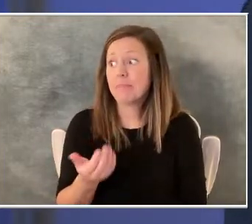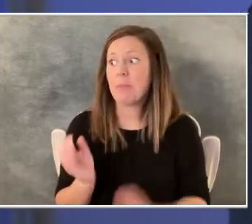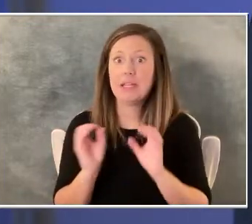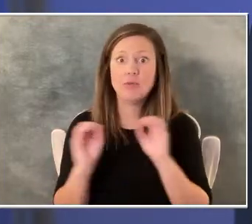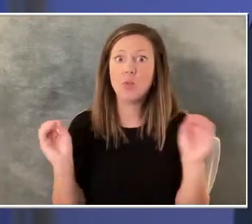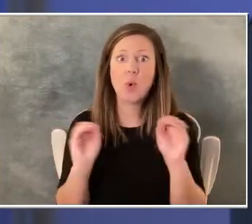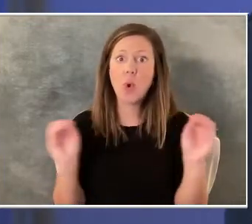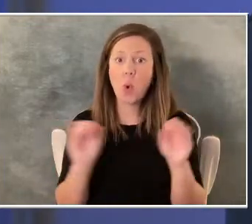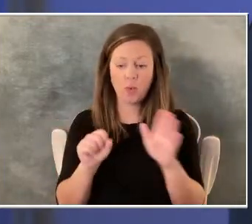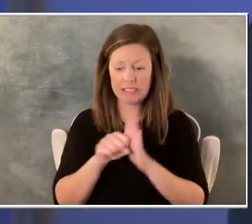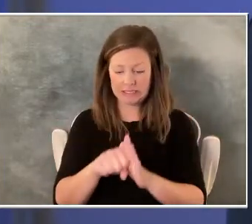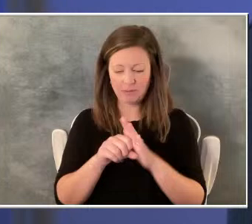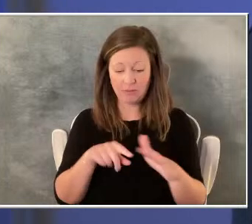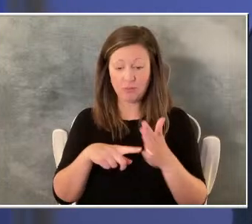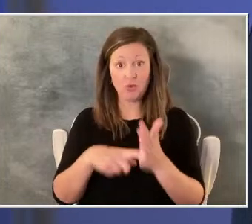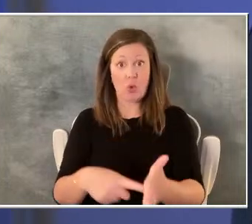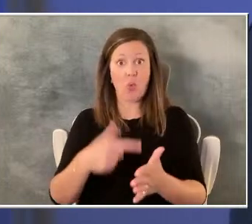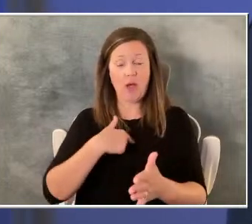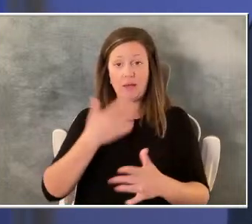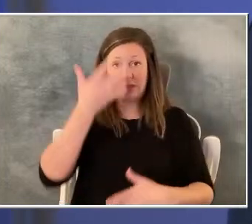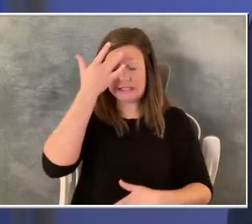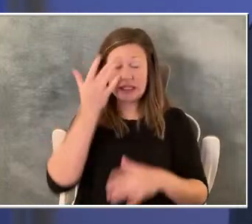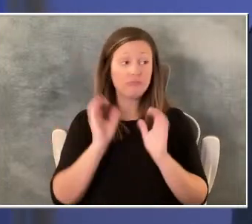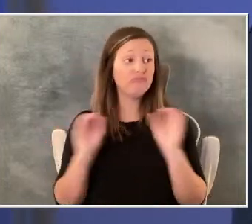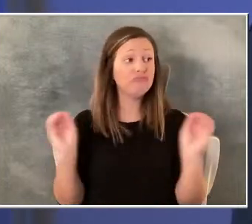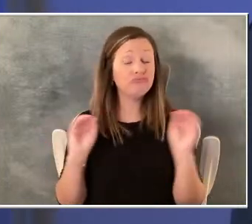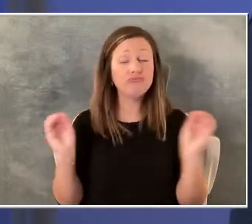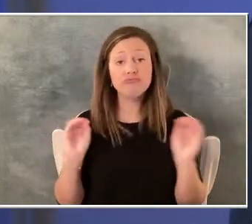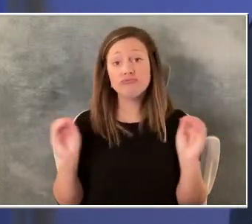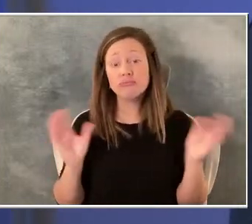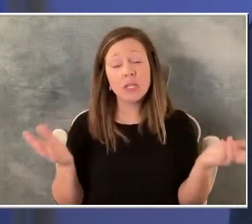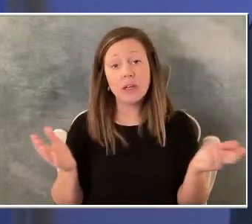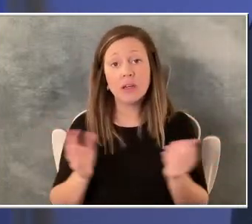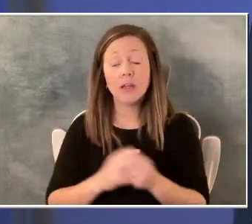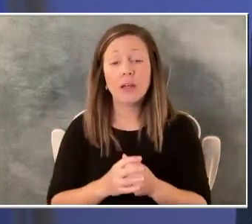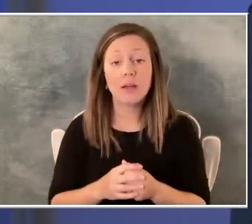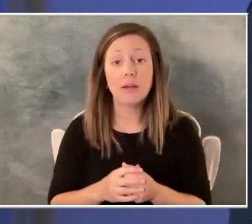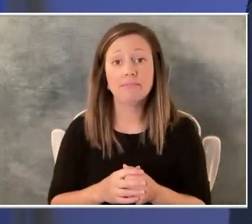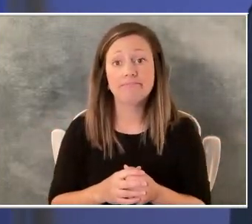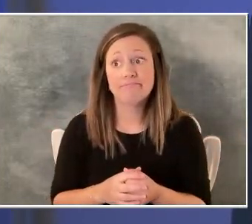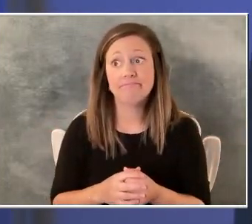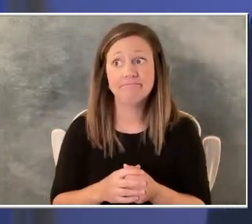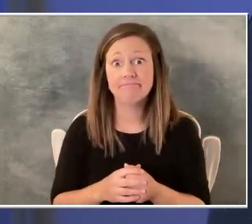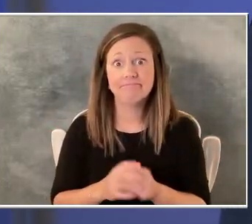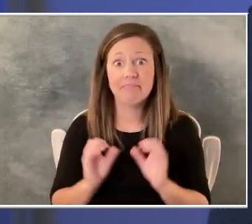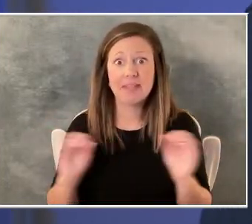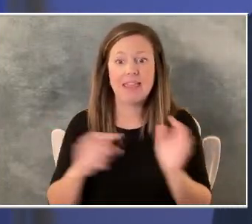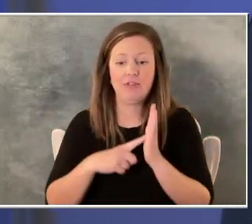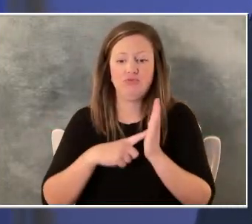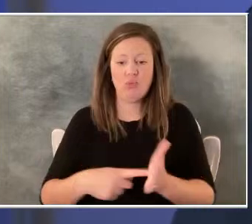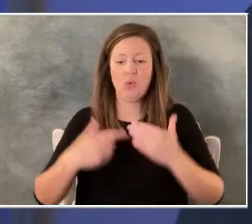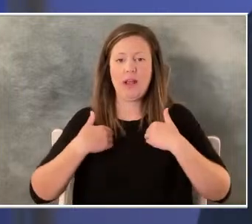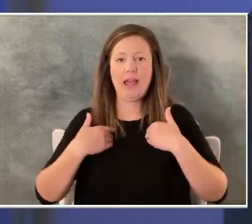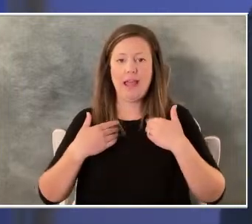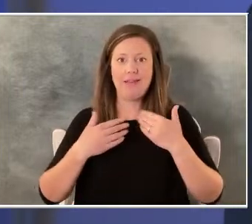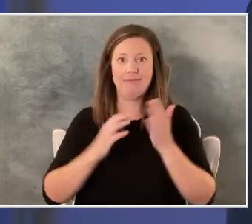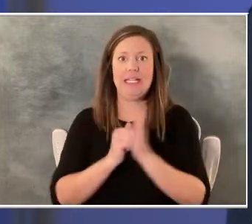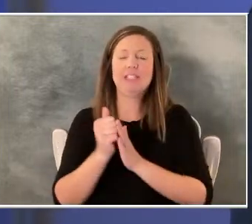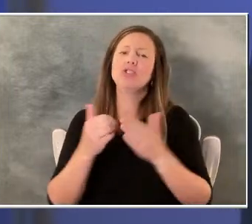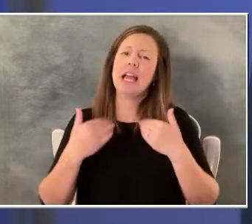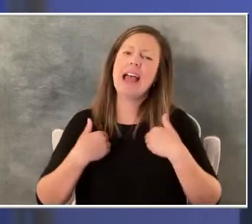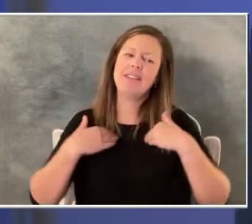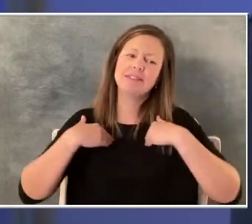ill feeling with respect to the lung cancer. I have fatigue from just being